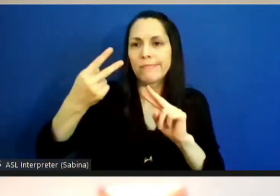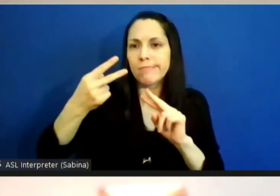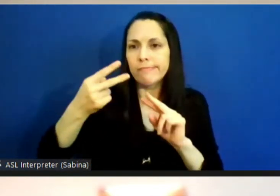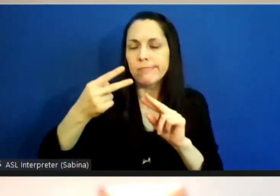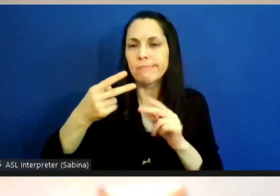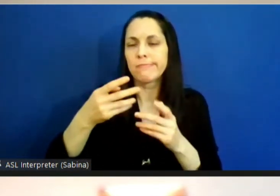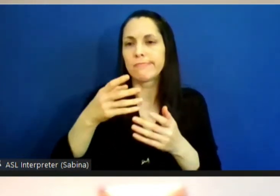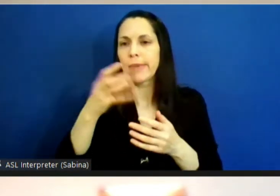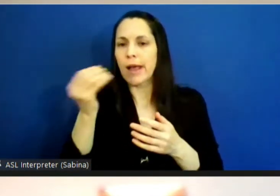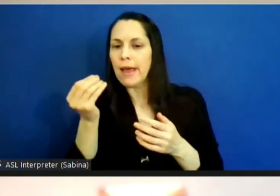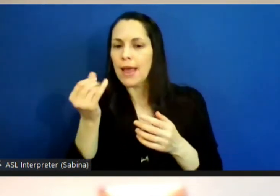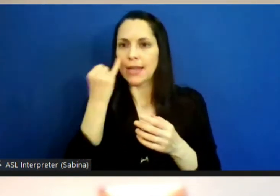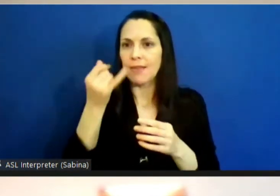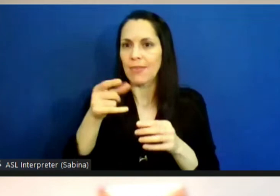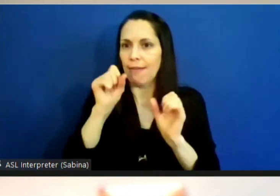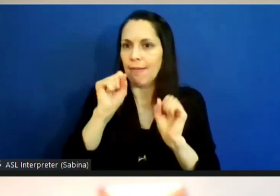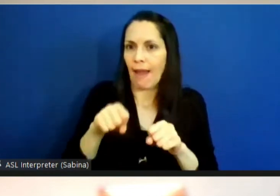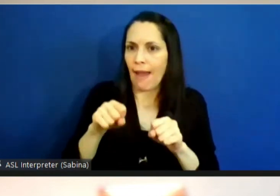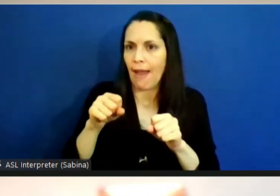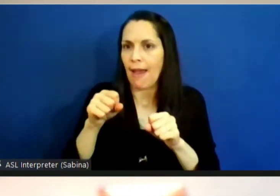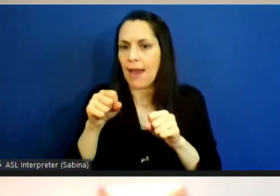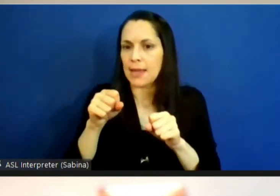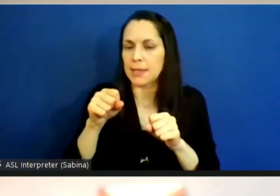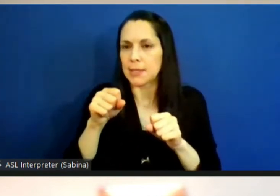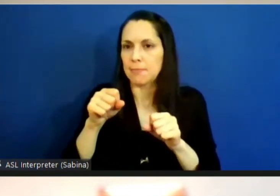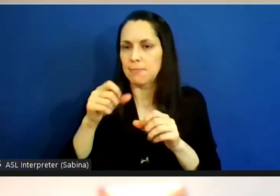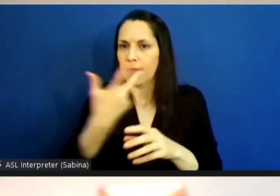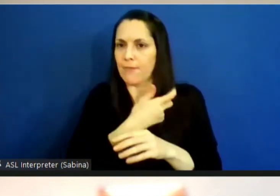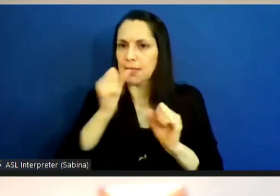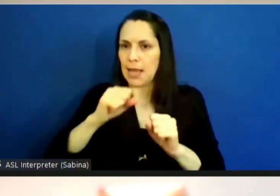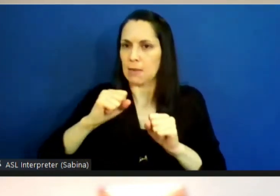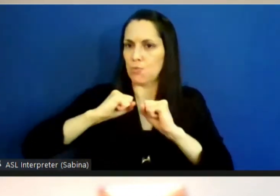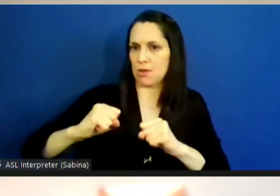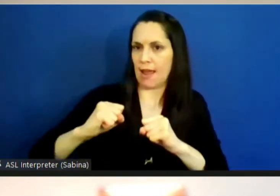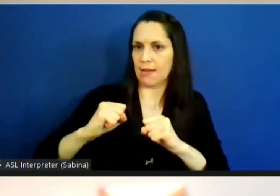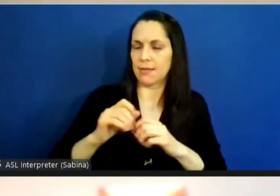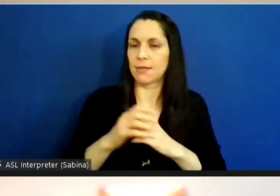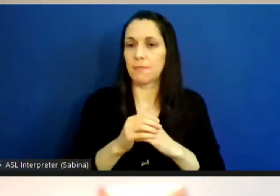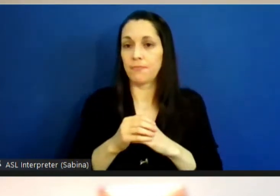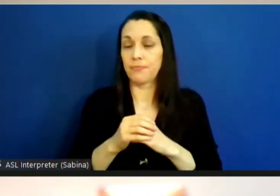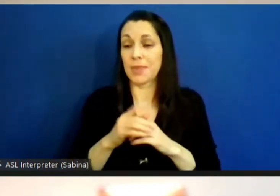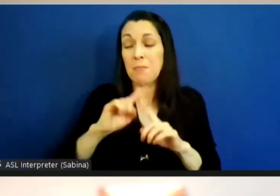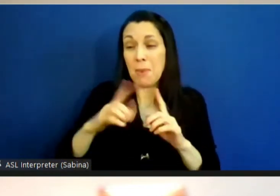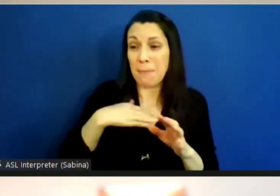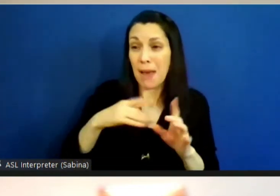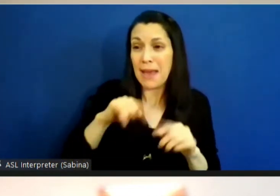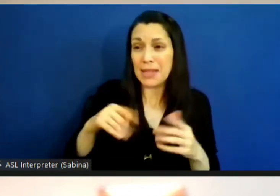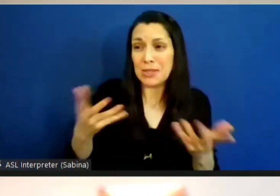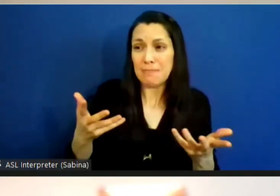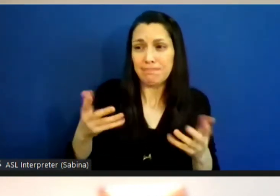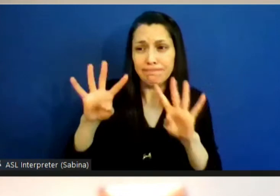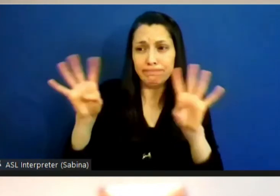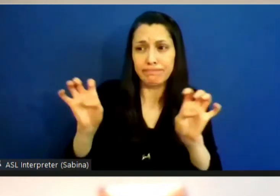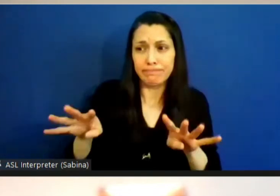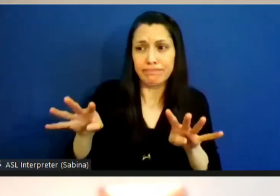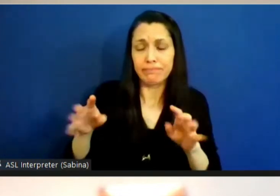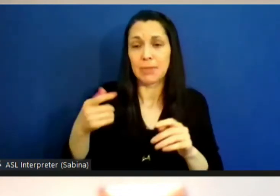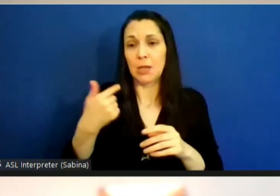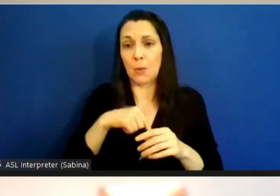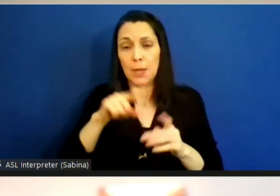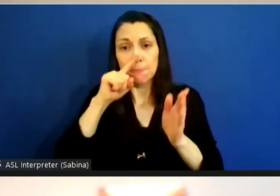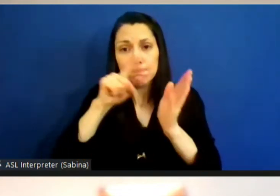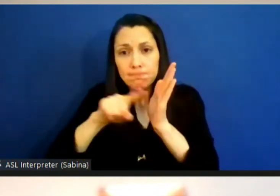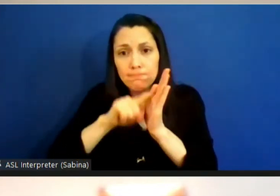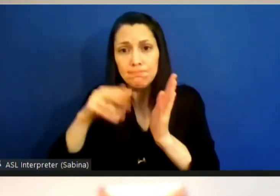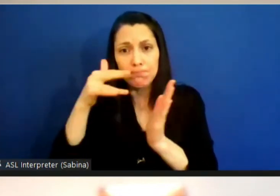to the current vaccines. So the answer is, I don't know, but we're looking and we're trying to follow that. I hope that's an